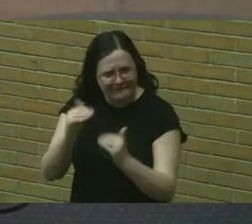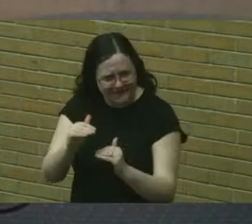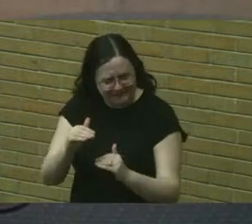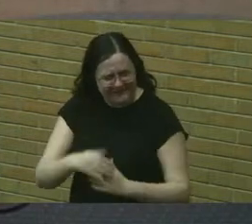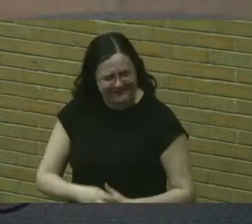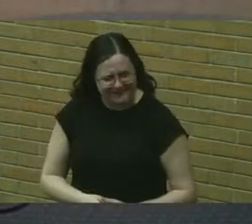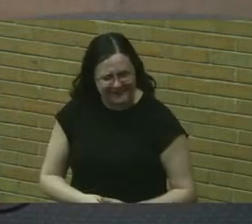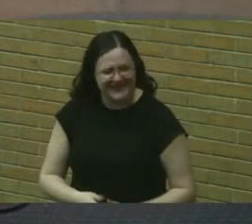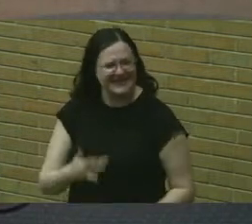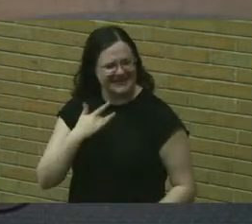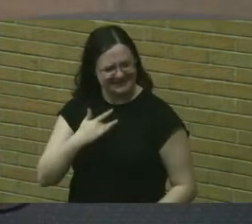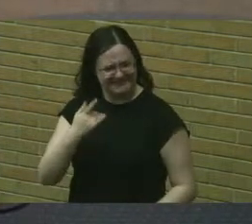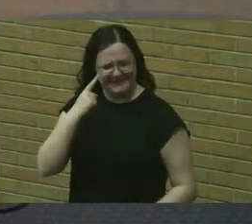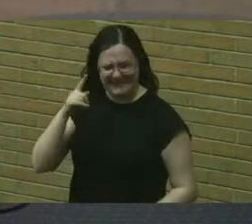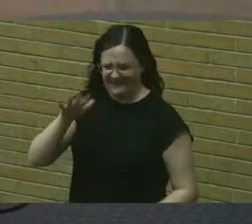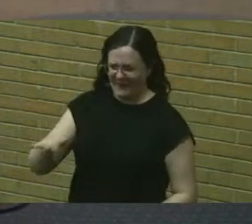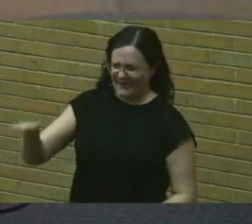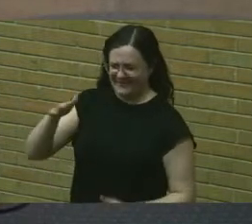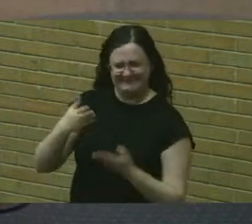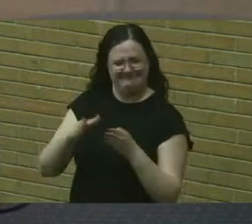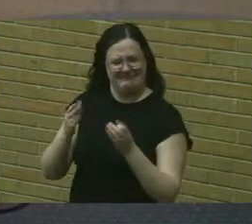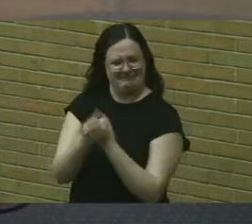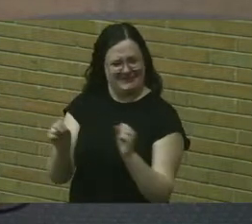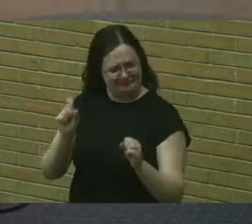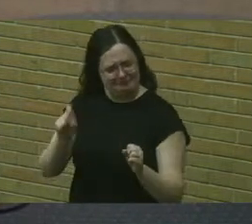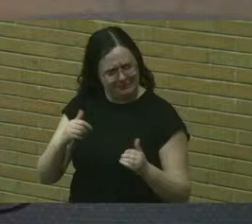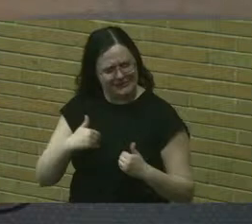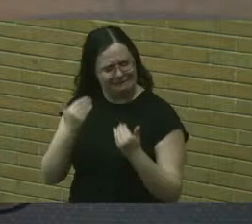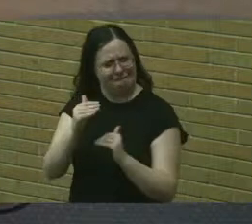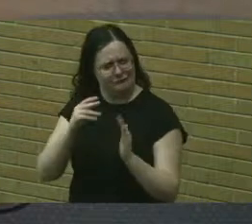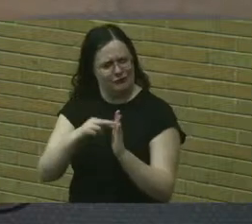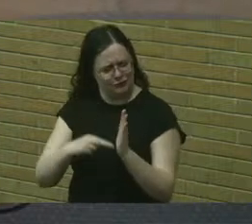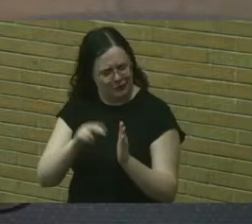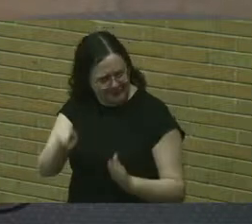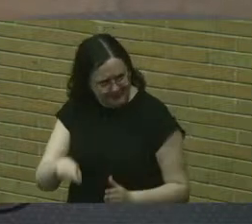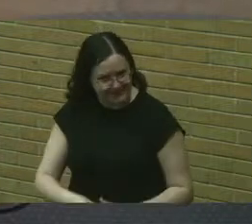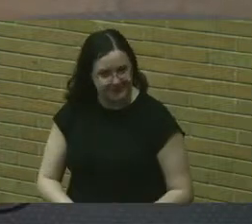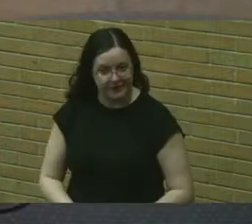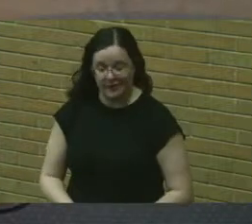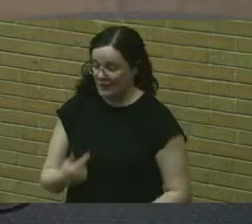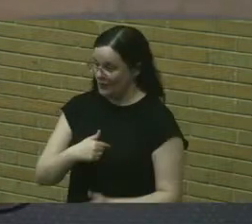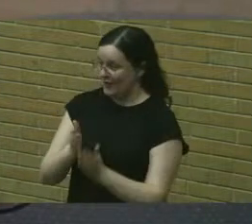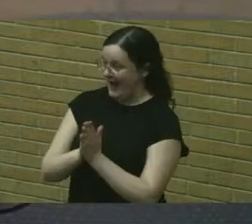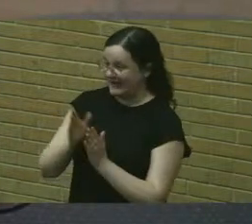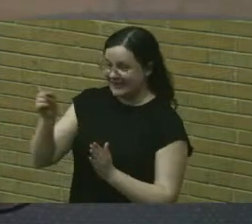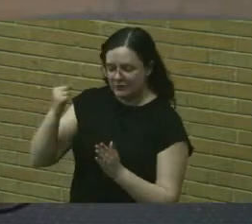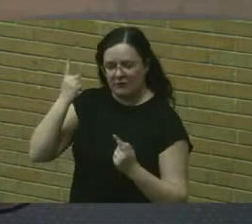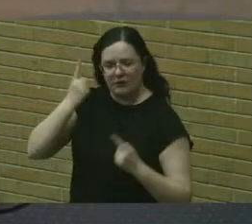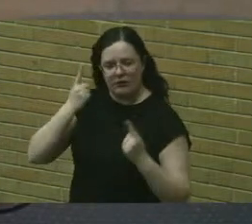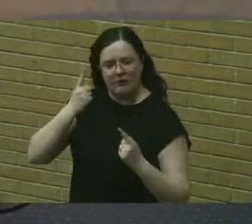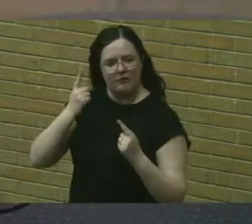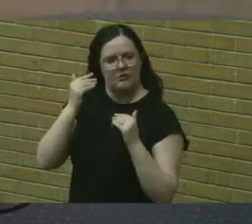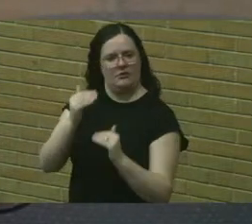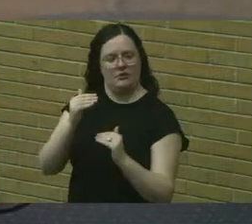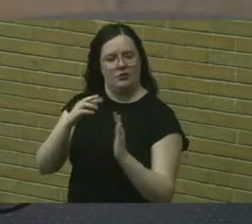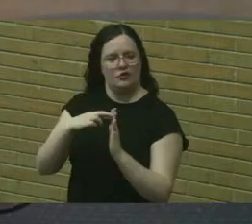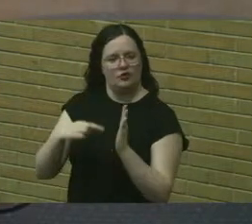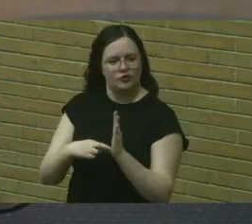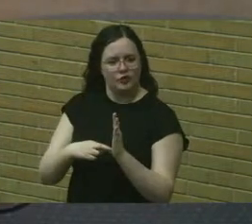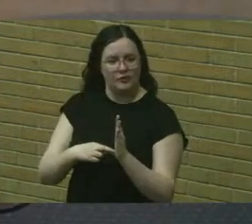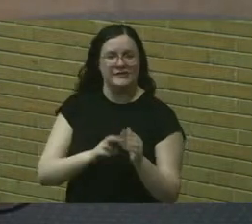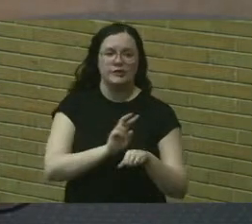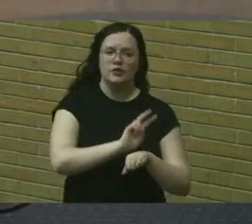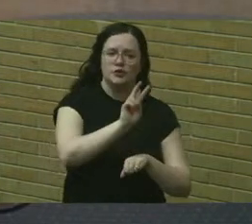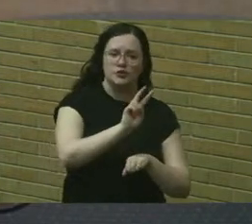parameters in the name of public safety. And what we're asking you to take into account is the parameters that we can place between 2 and 4 o'clock